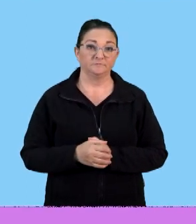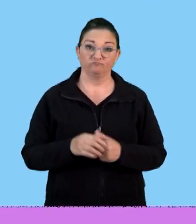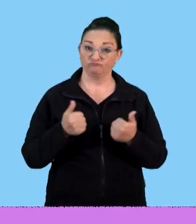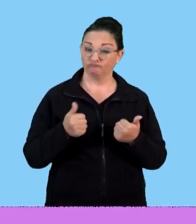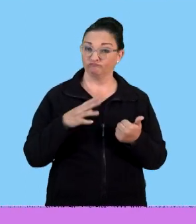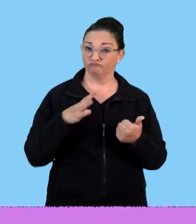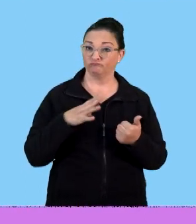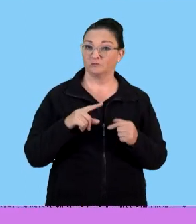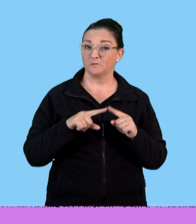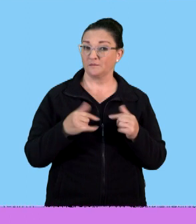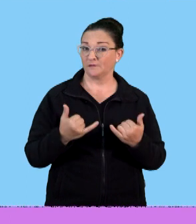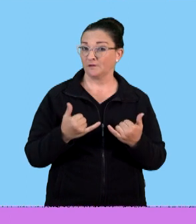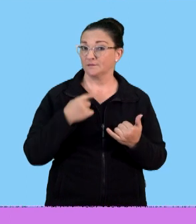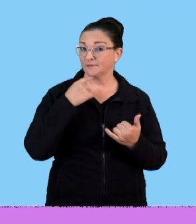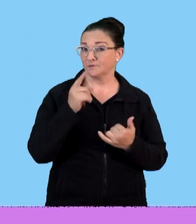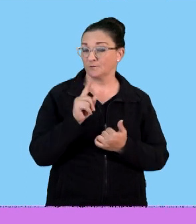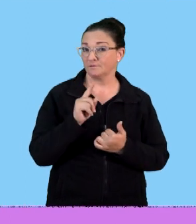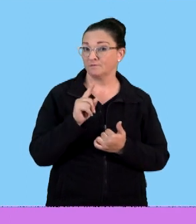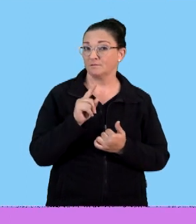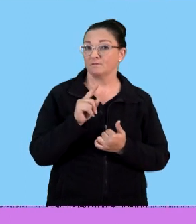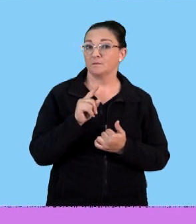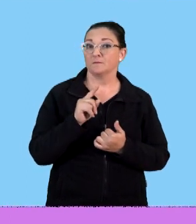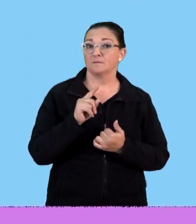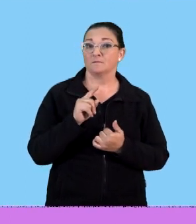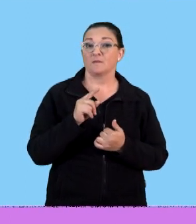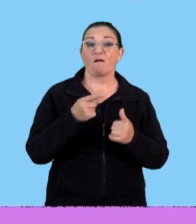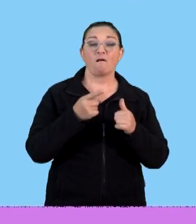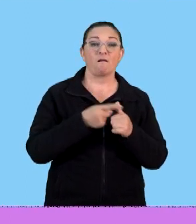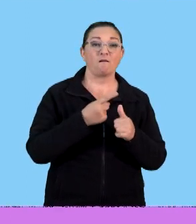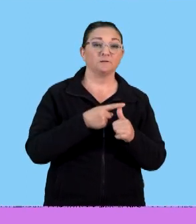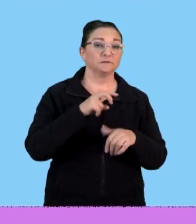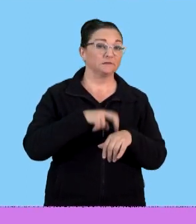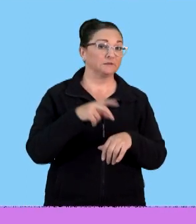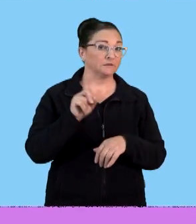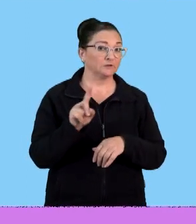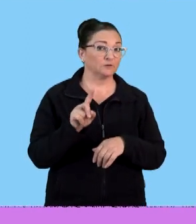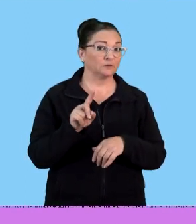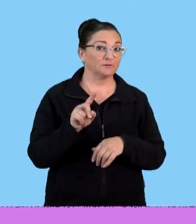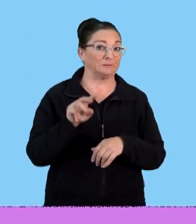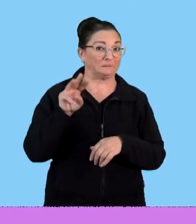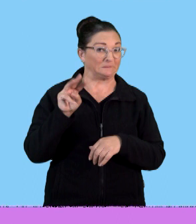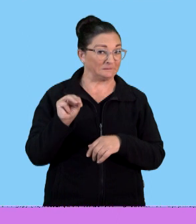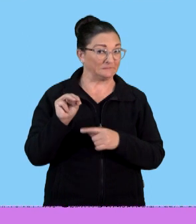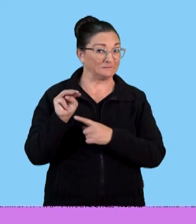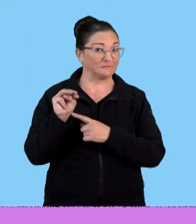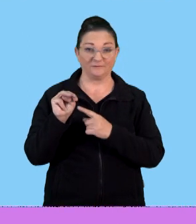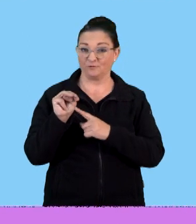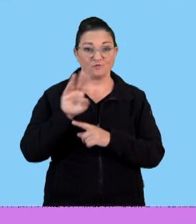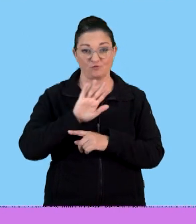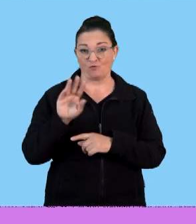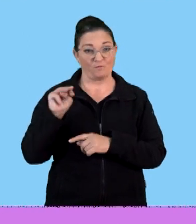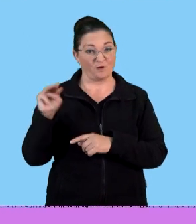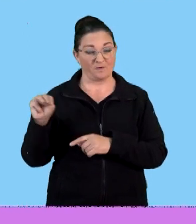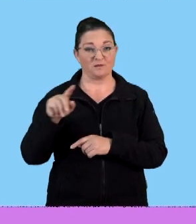millimeters. Guys, are we fine? But please note, it says, determine the total width in